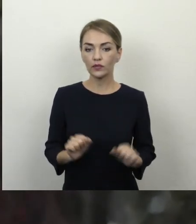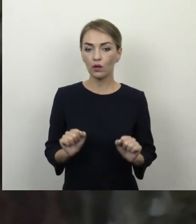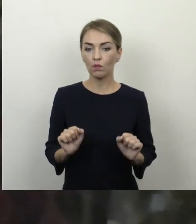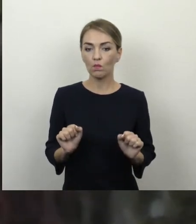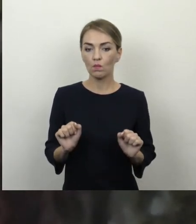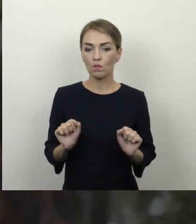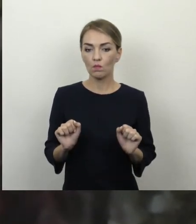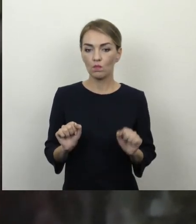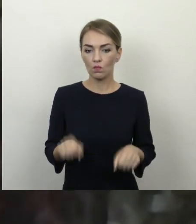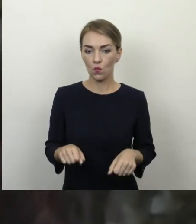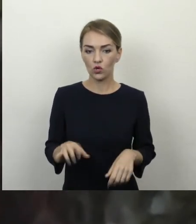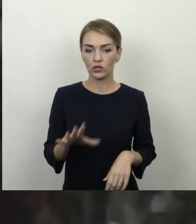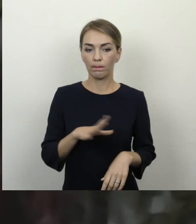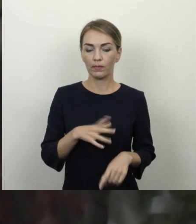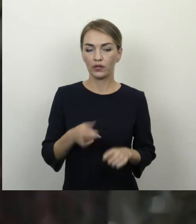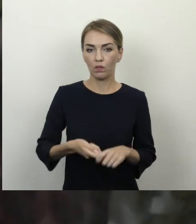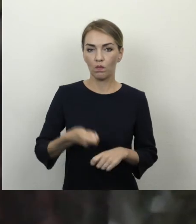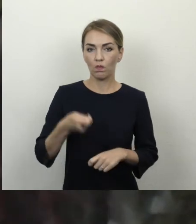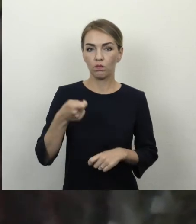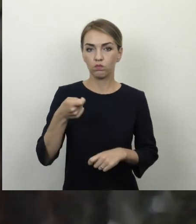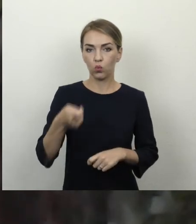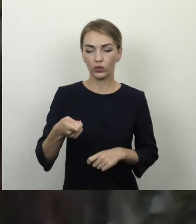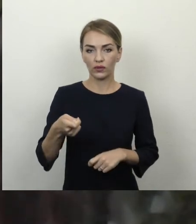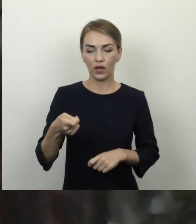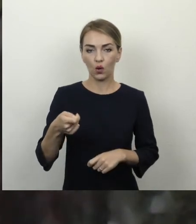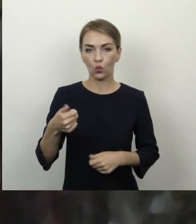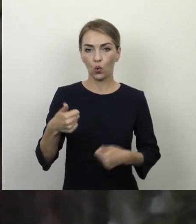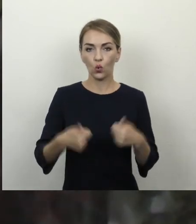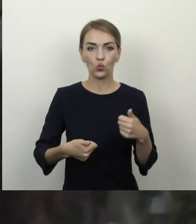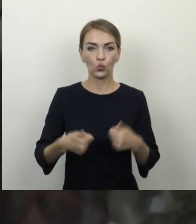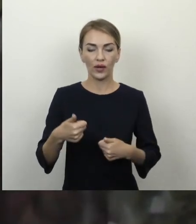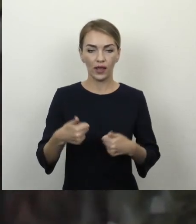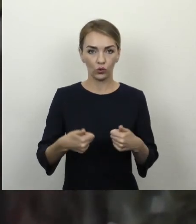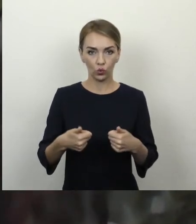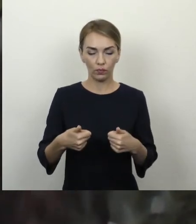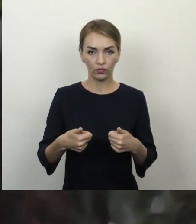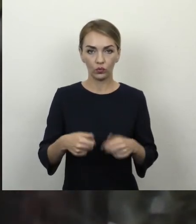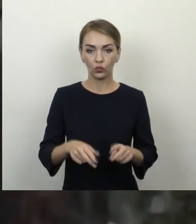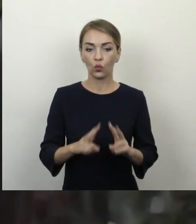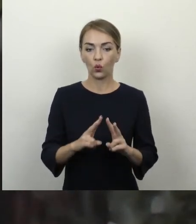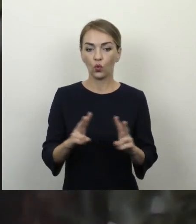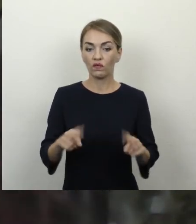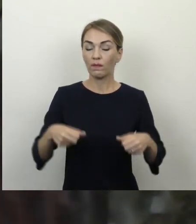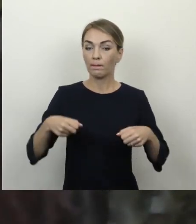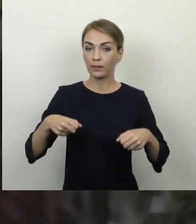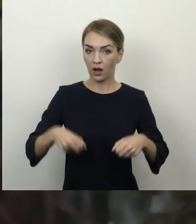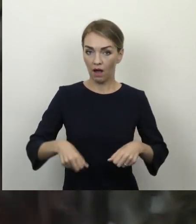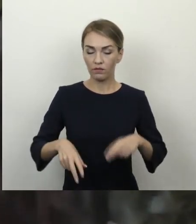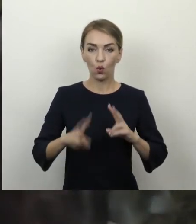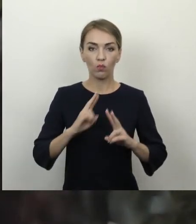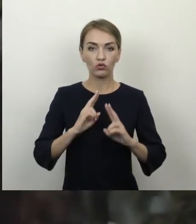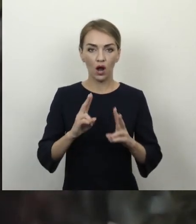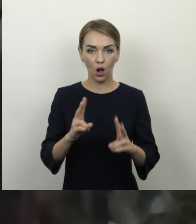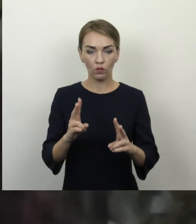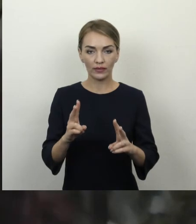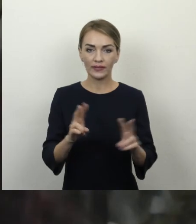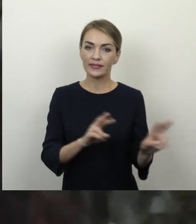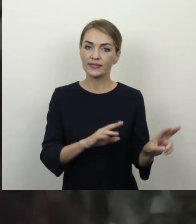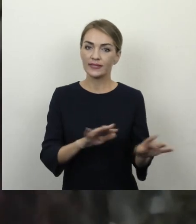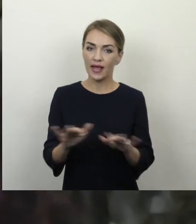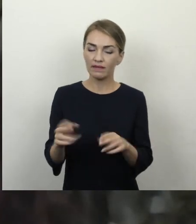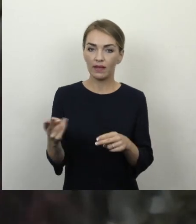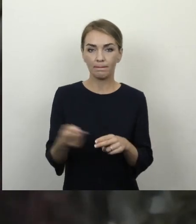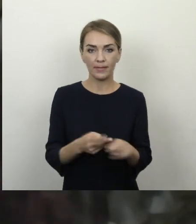grievance can be submitted by a physical person, an opponent that